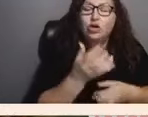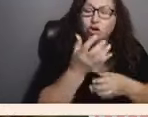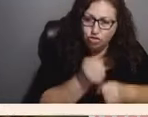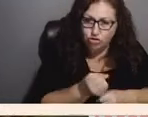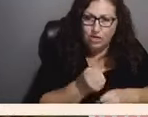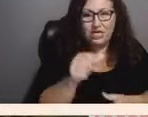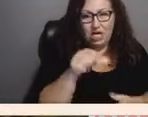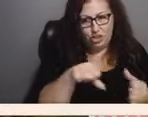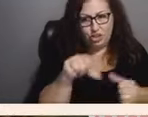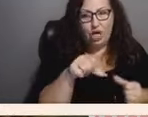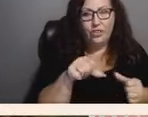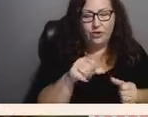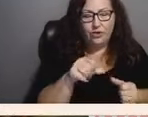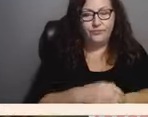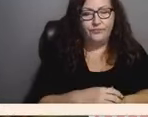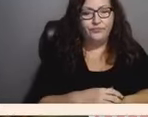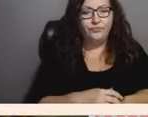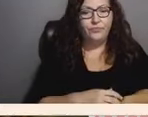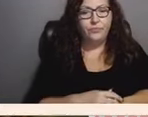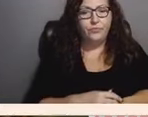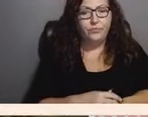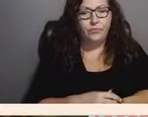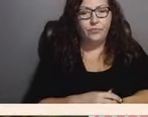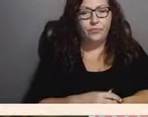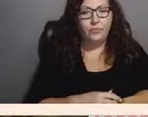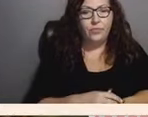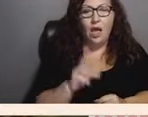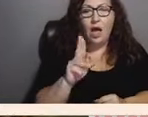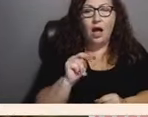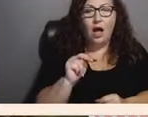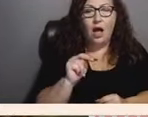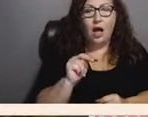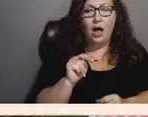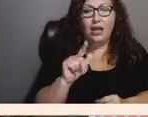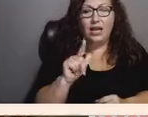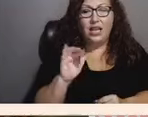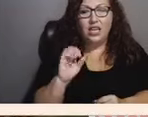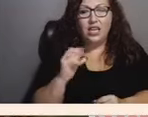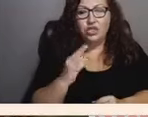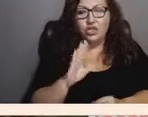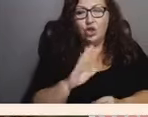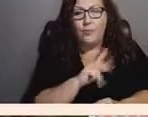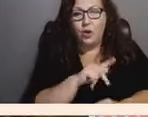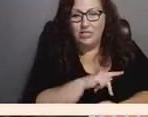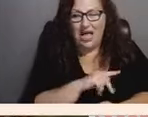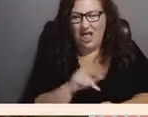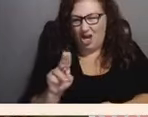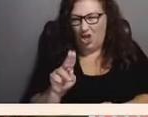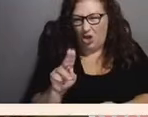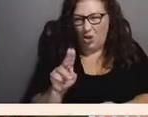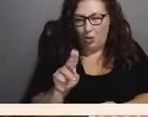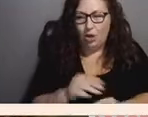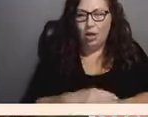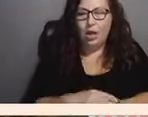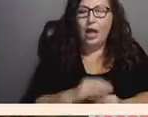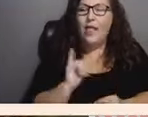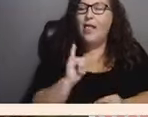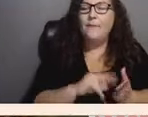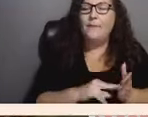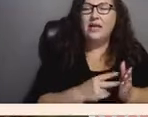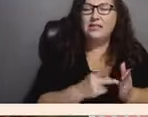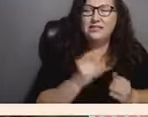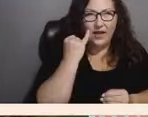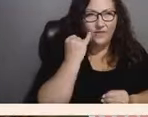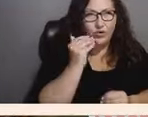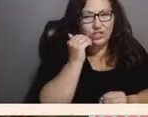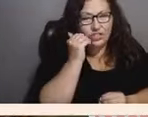You. Unleash your personality. And what I mean by that is that if you're shy and timid, learn how to do things